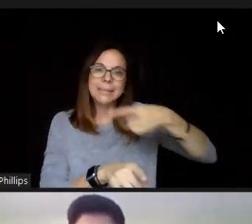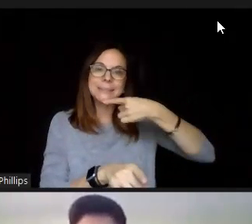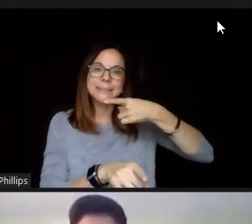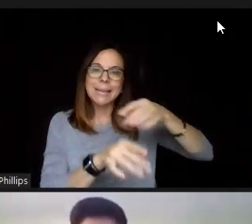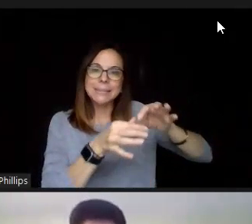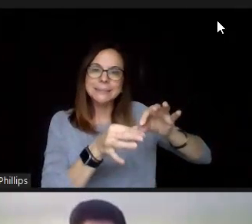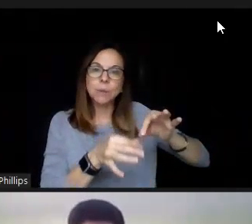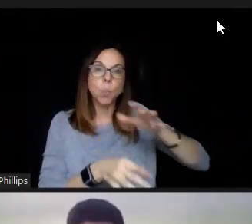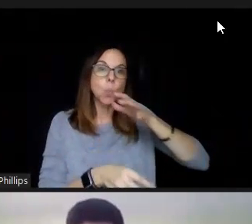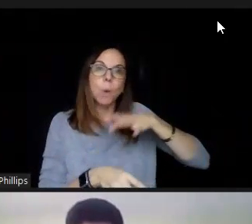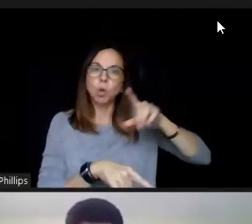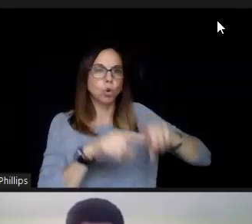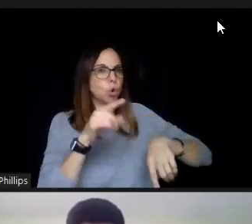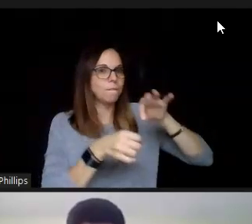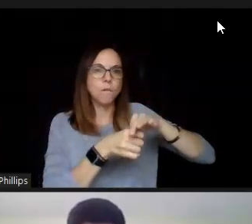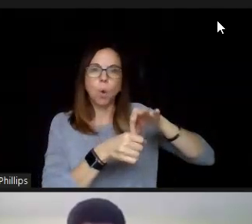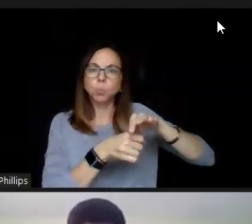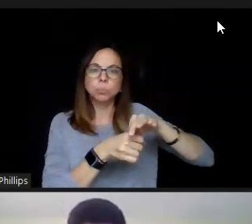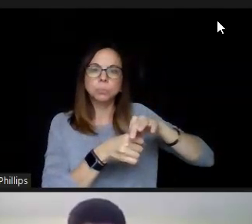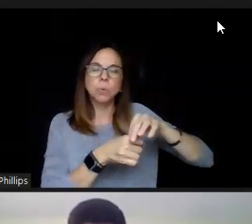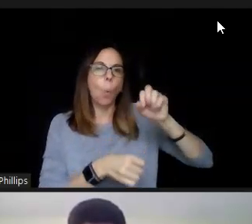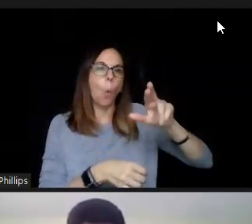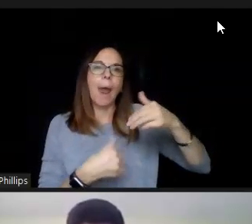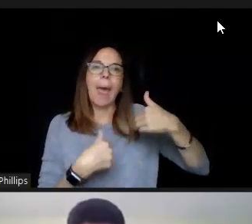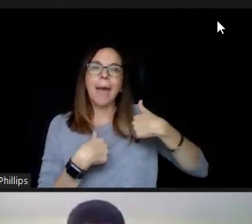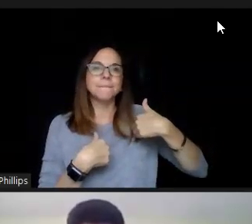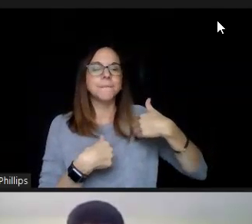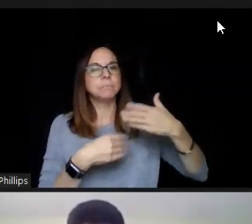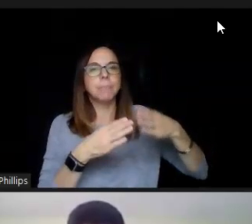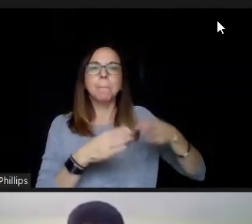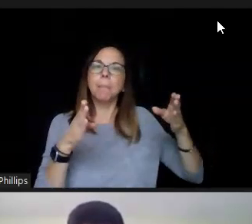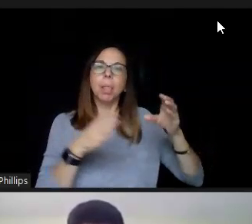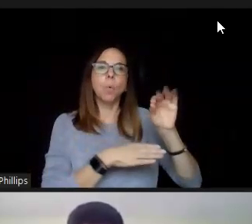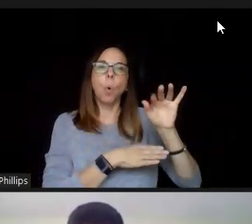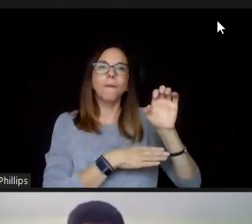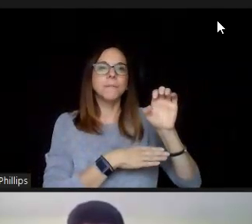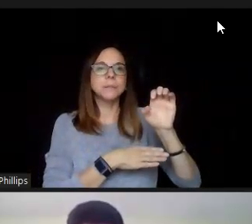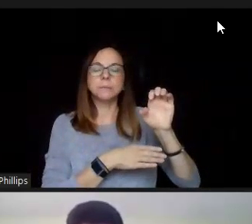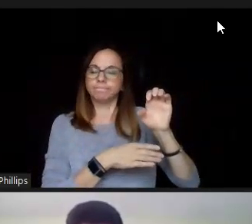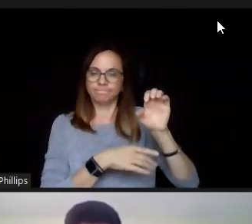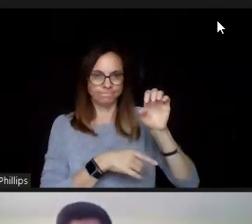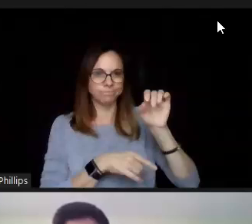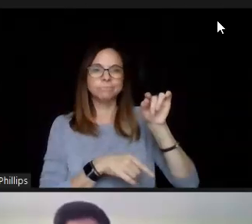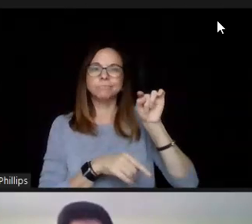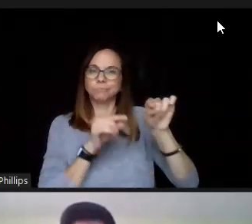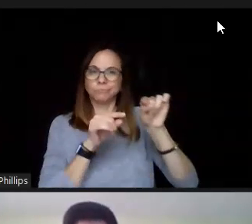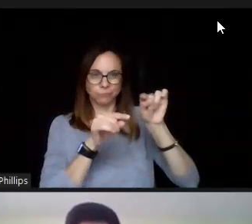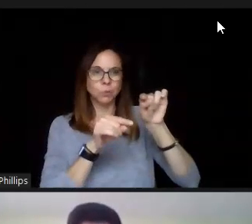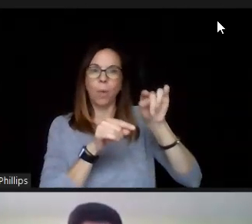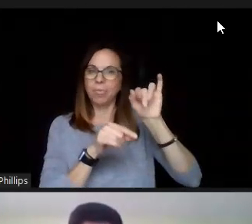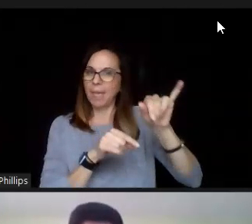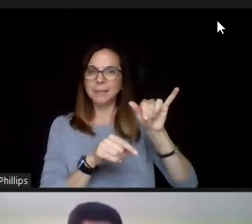us that women could not vote or hold public office. So certainly that's an example of not